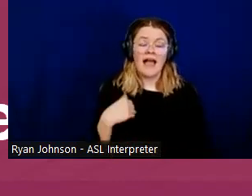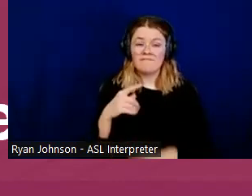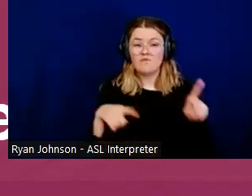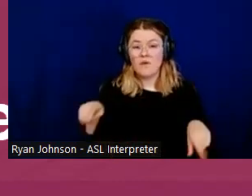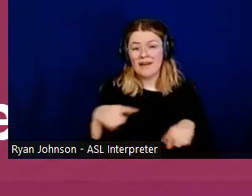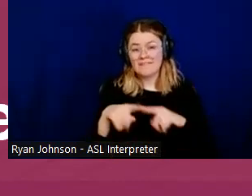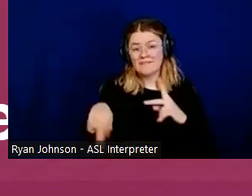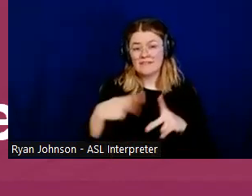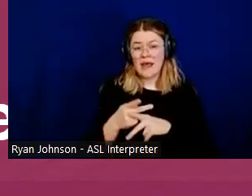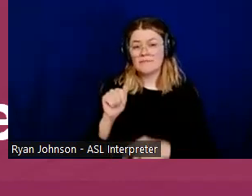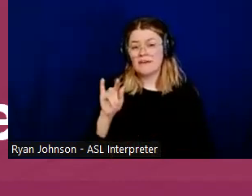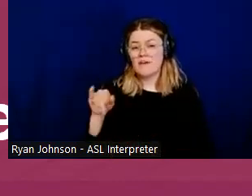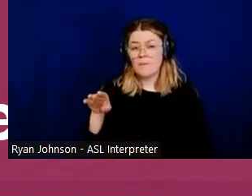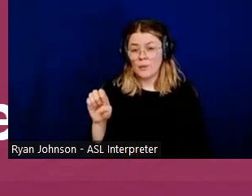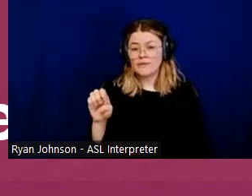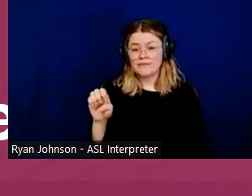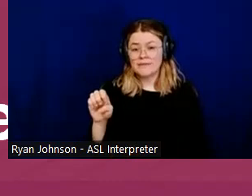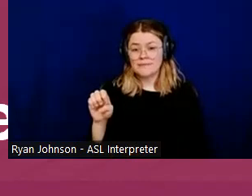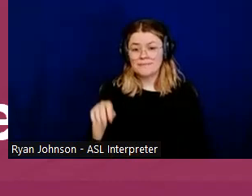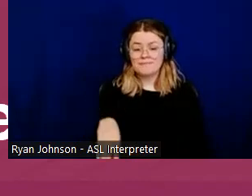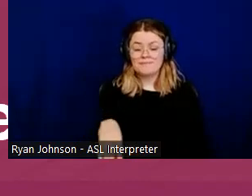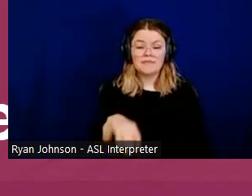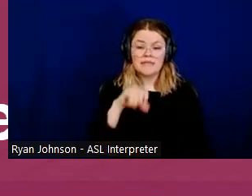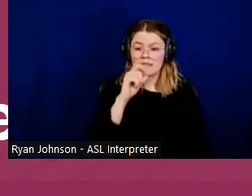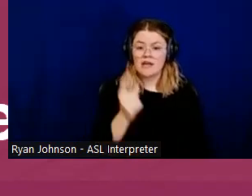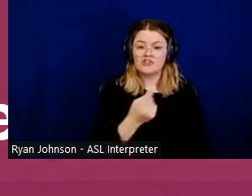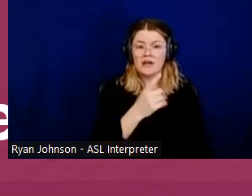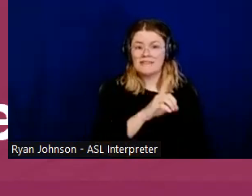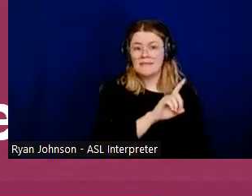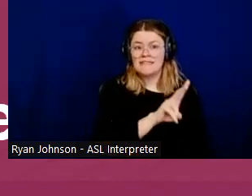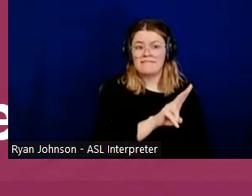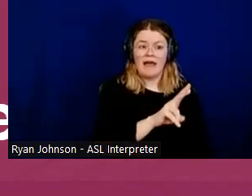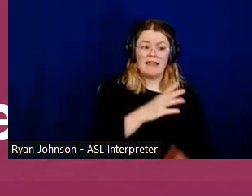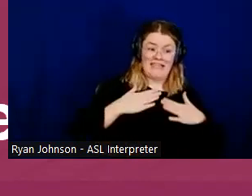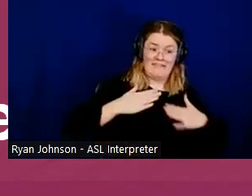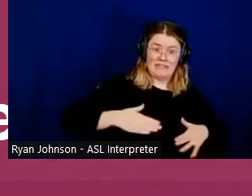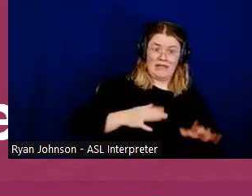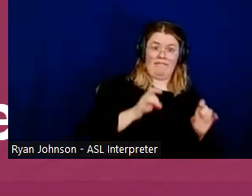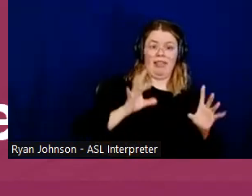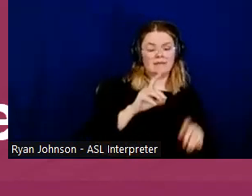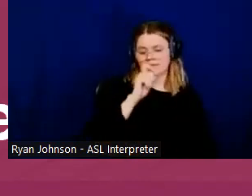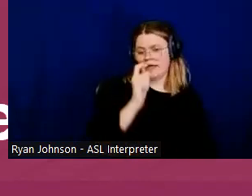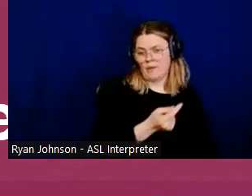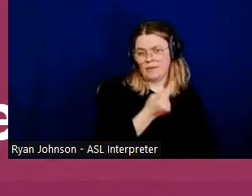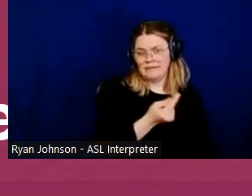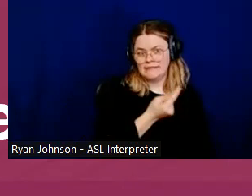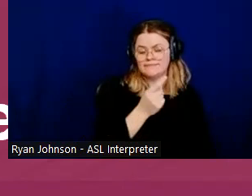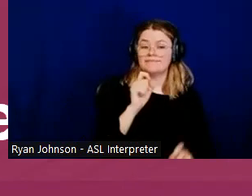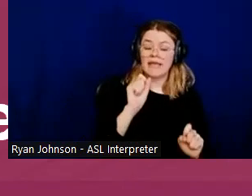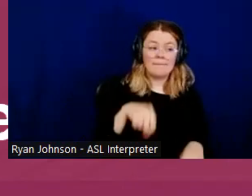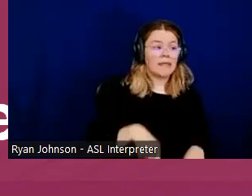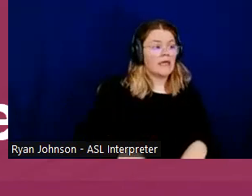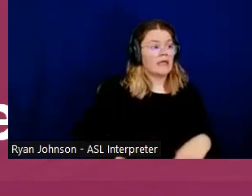And domestic violence is not always physical violence. Things like emotional